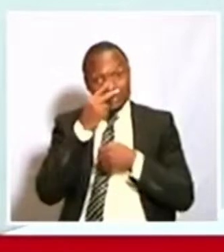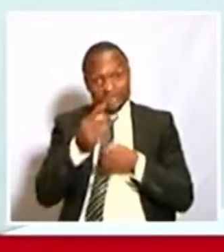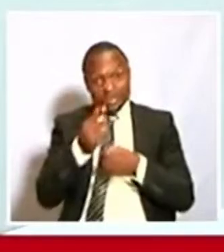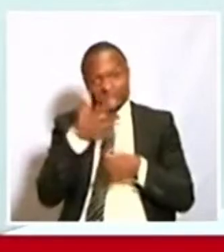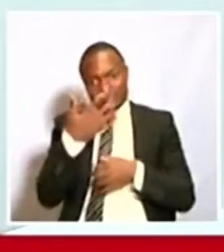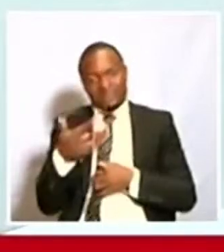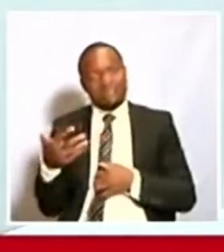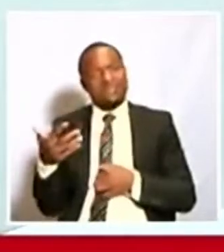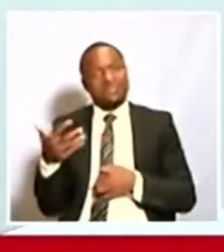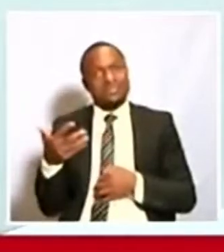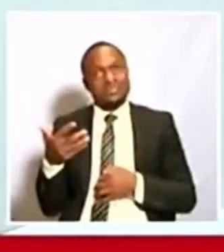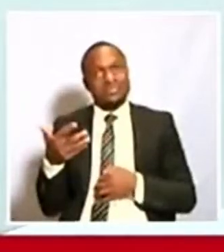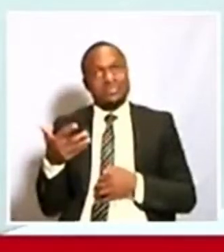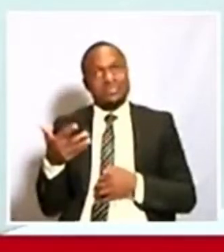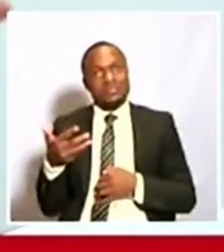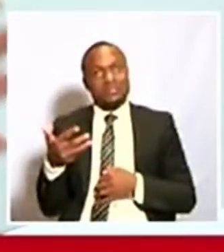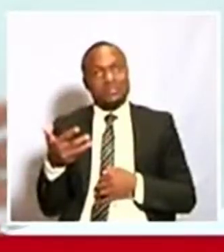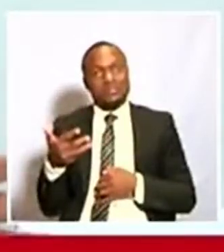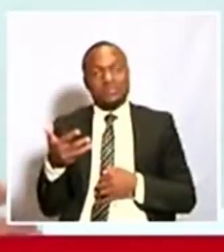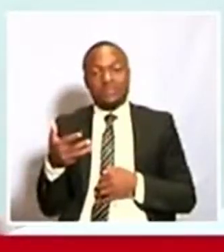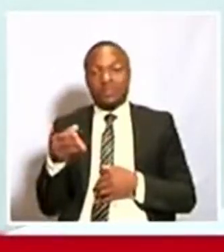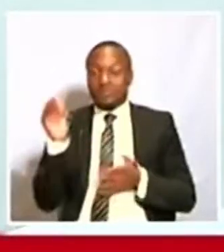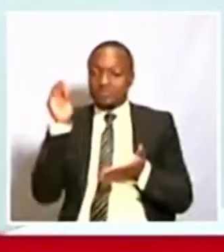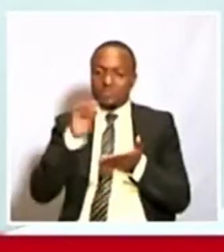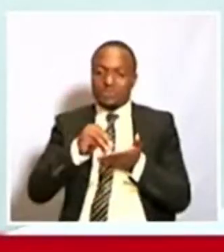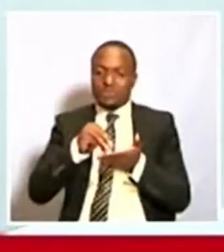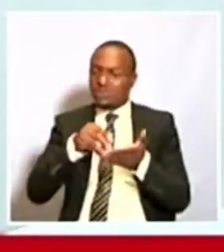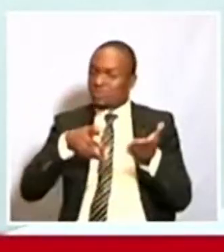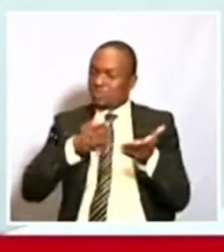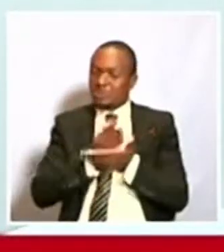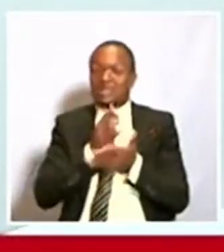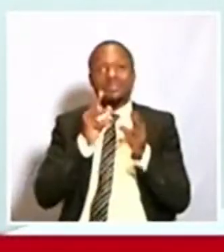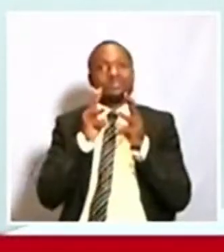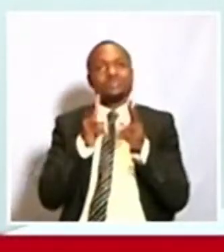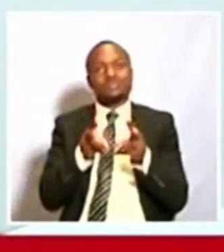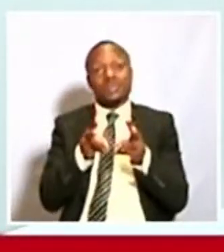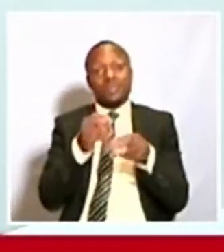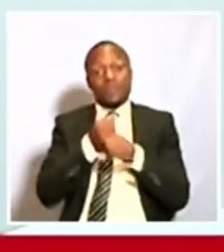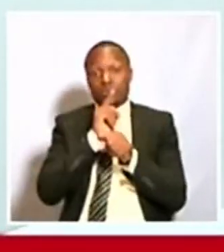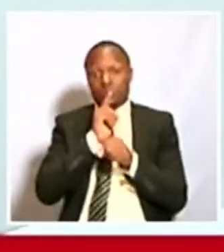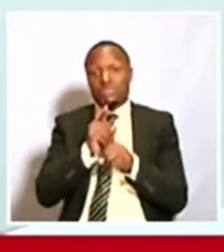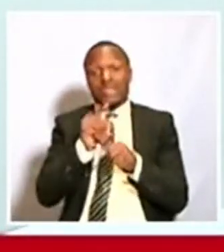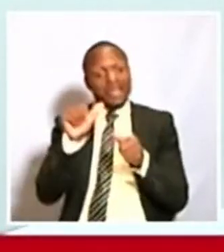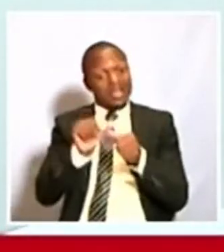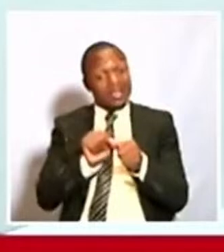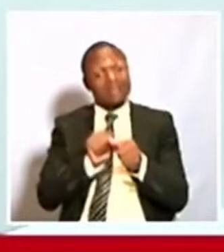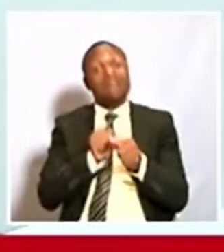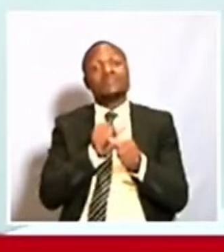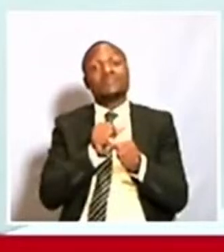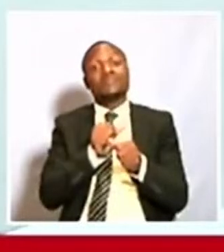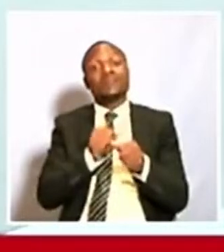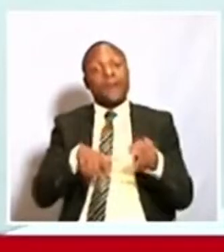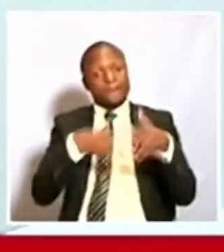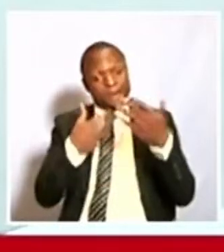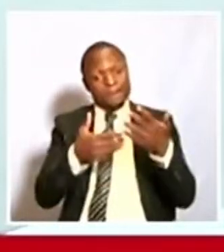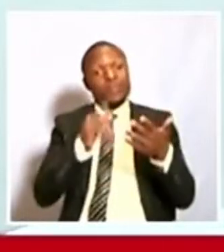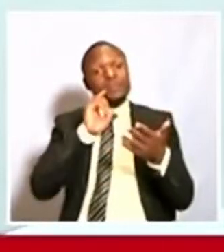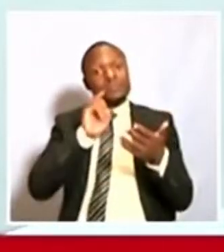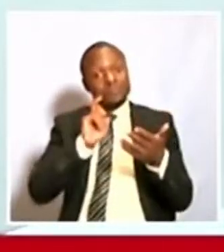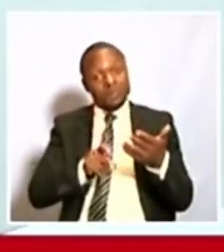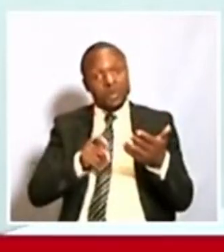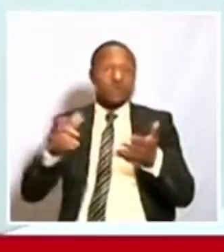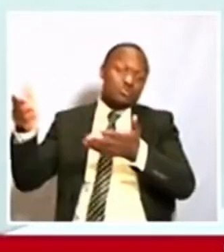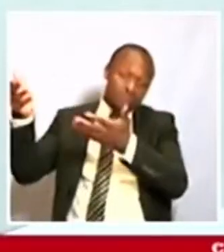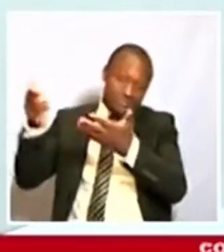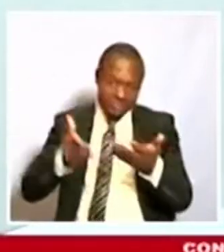are put in very order, and make sure that every document, every minute, you must carry it and be